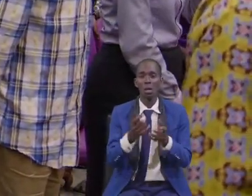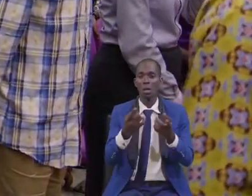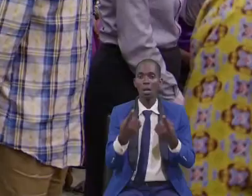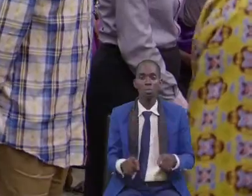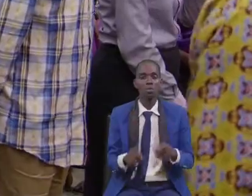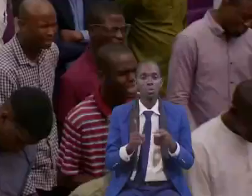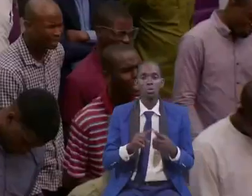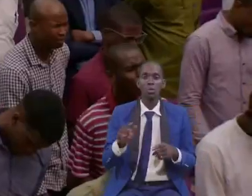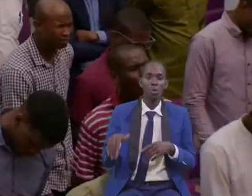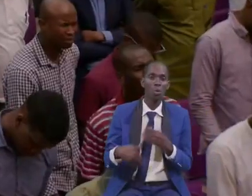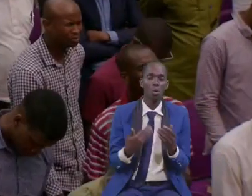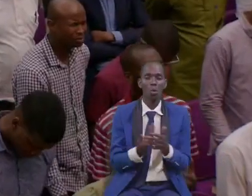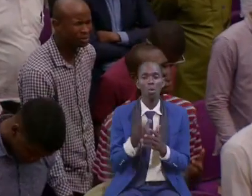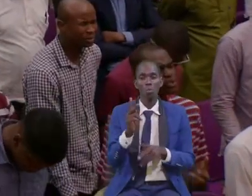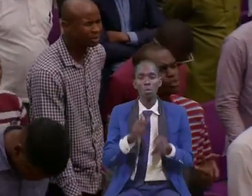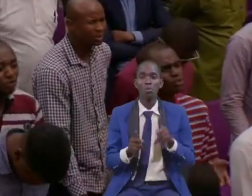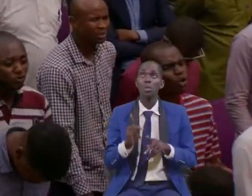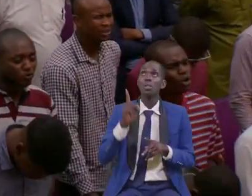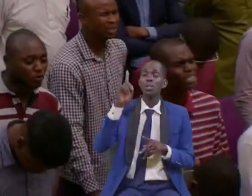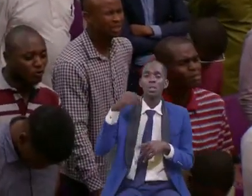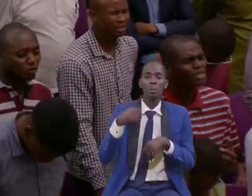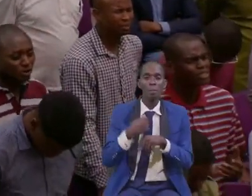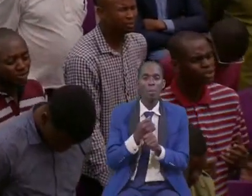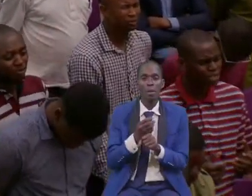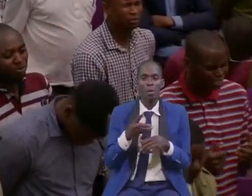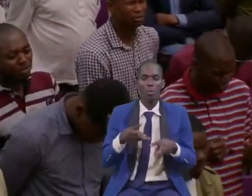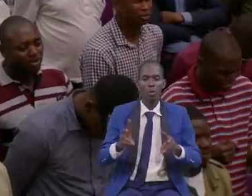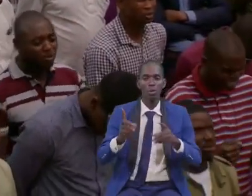and he makes a way to escape.